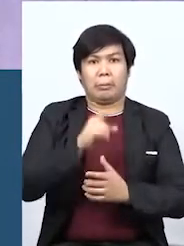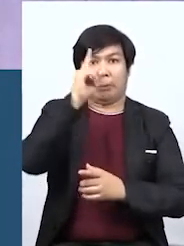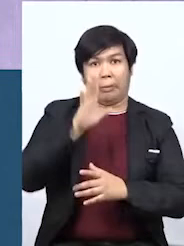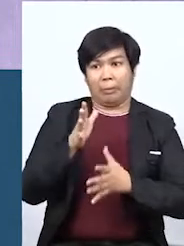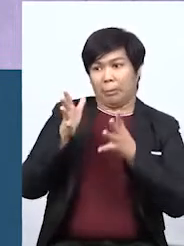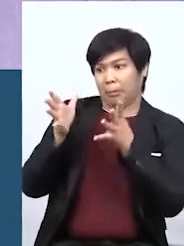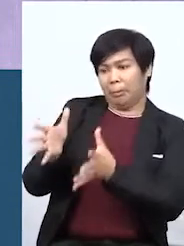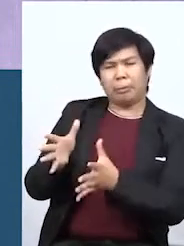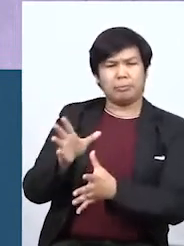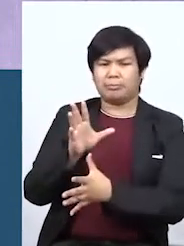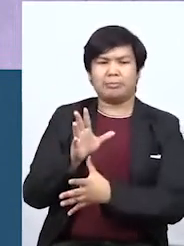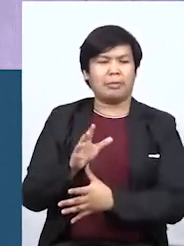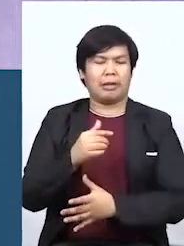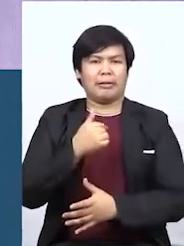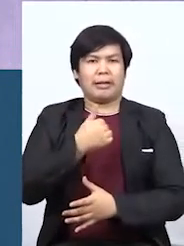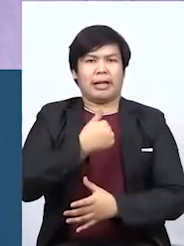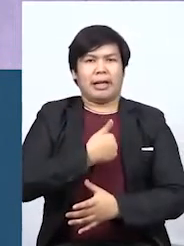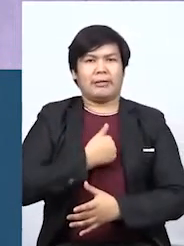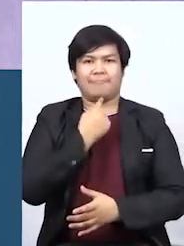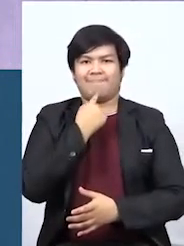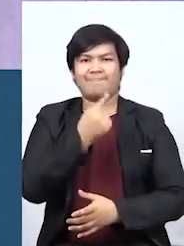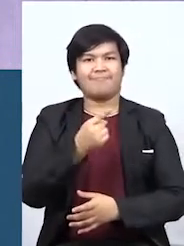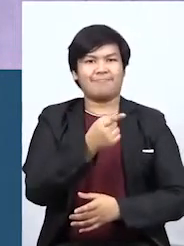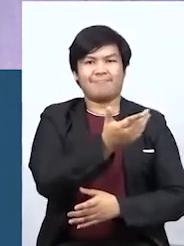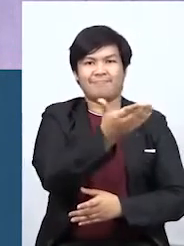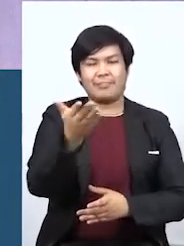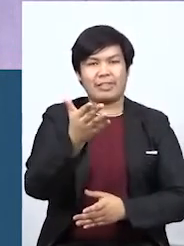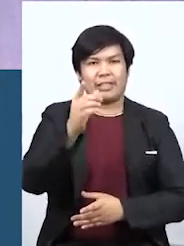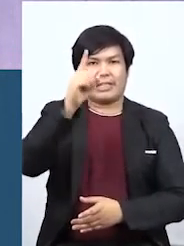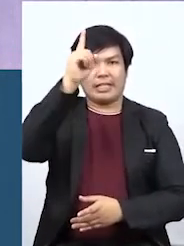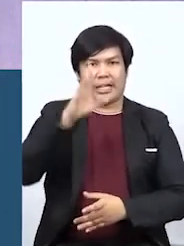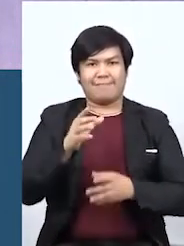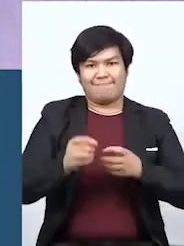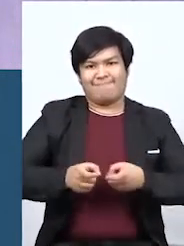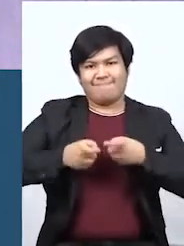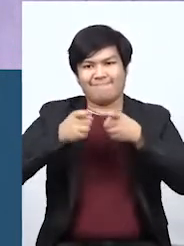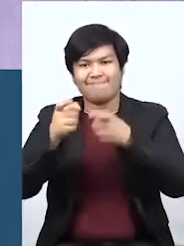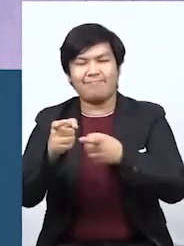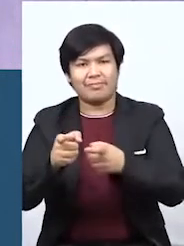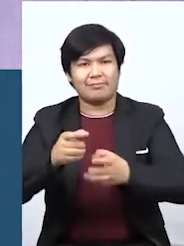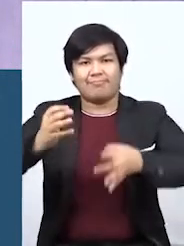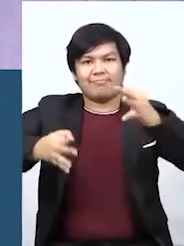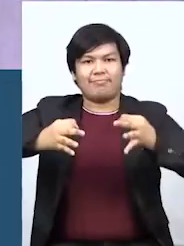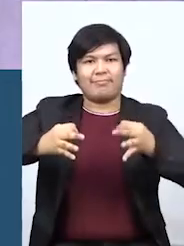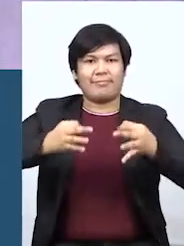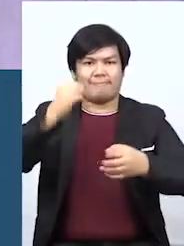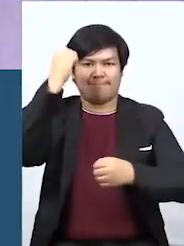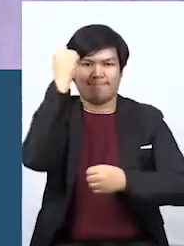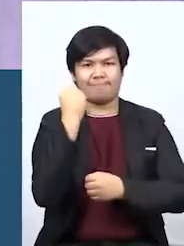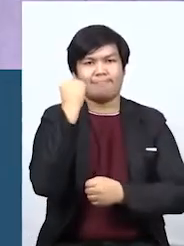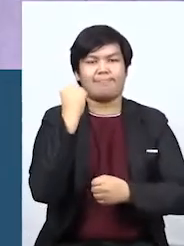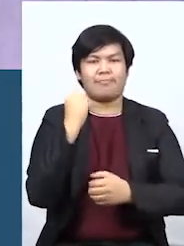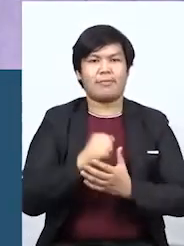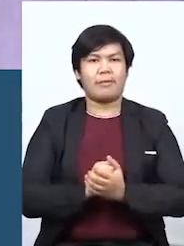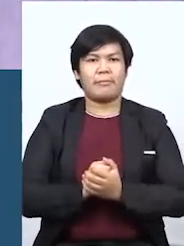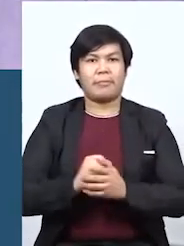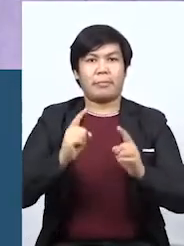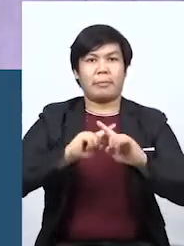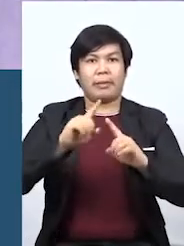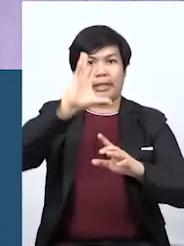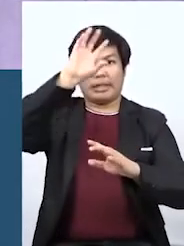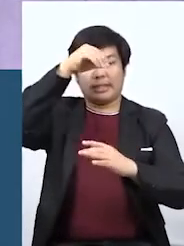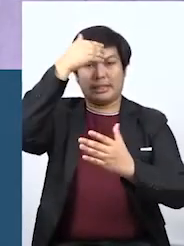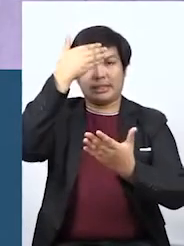off I tell you he will Grant justice to them quickly but when the son of man